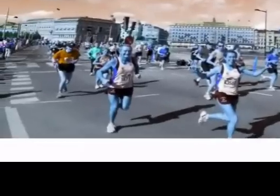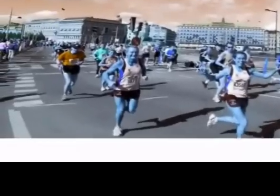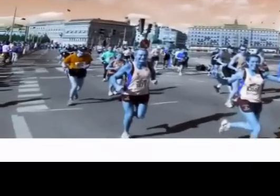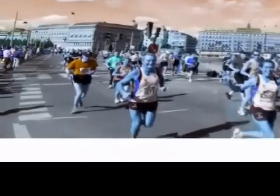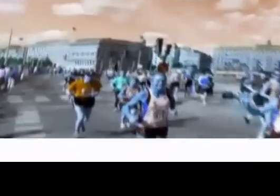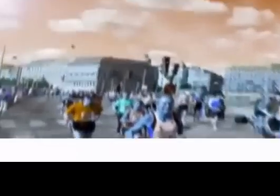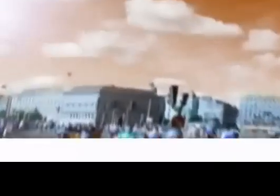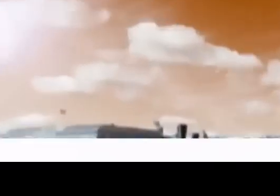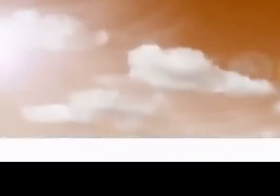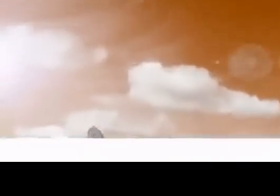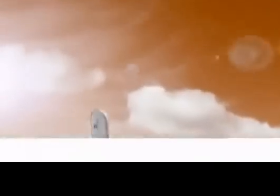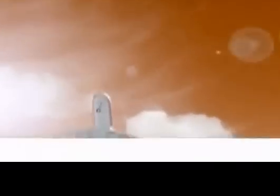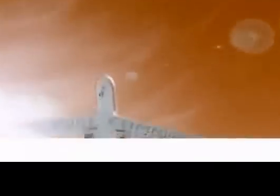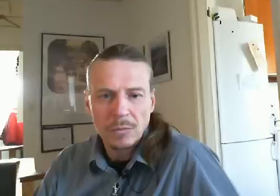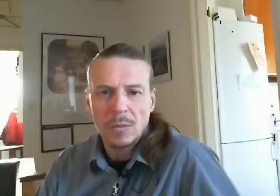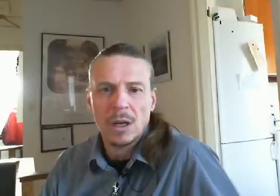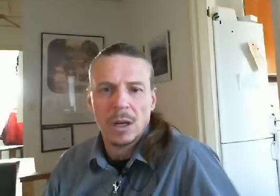with accessibility. We want to